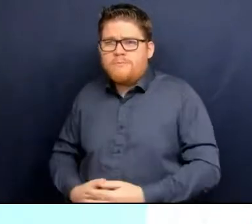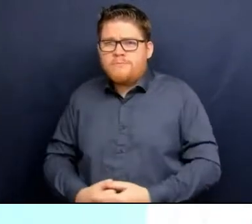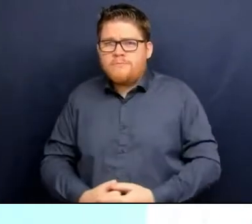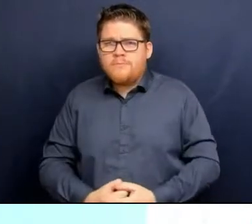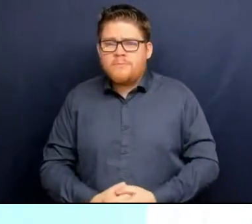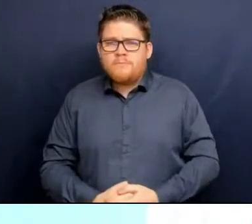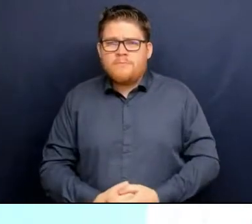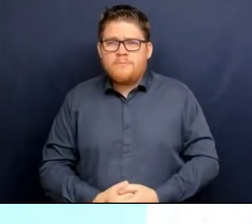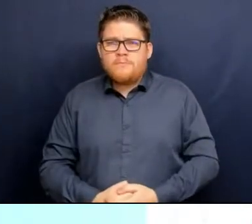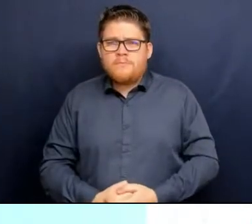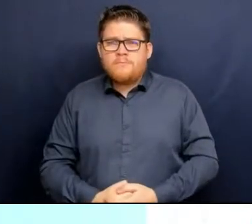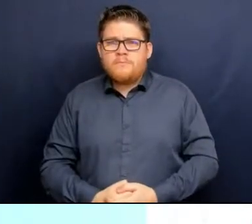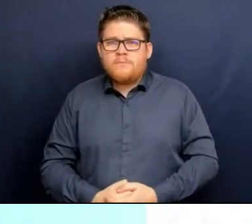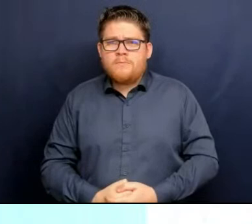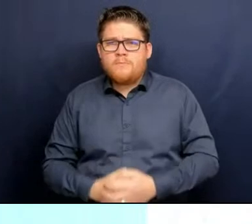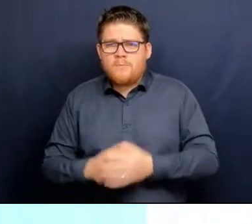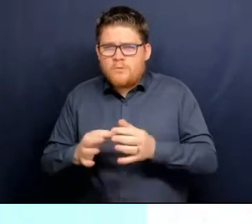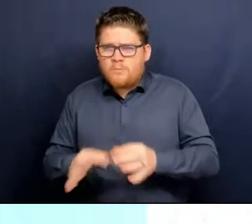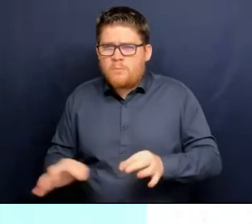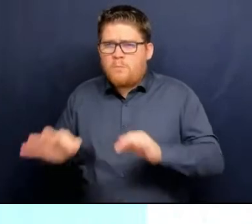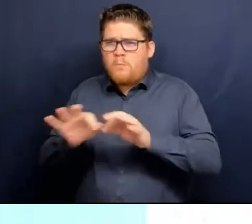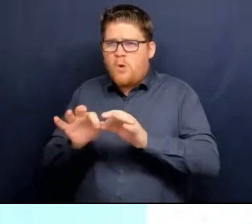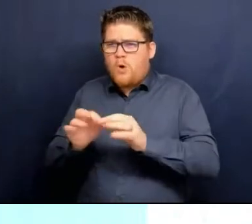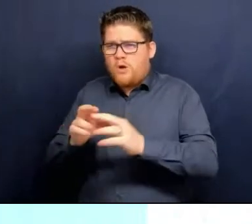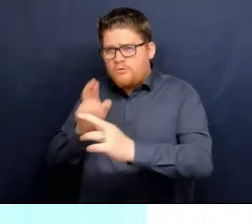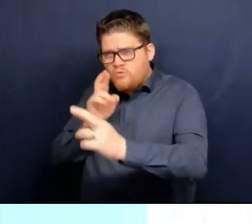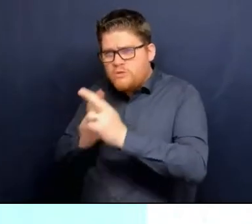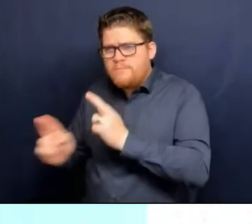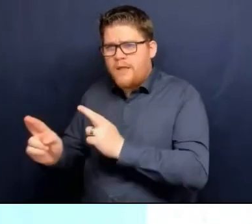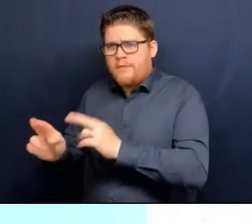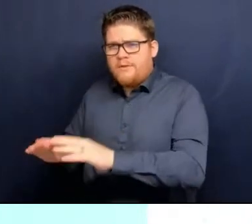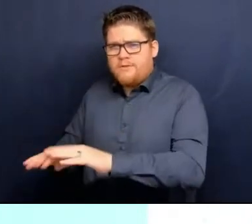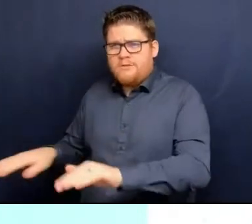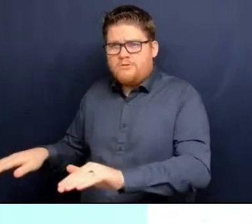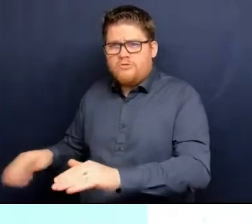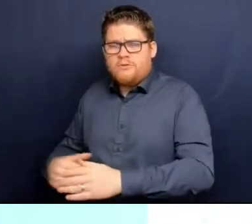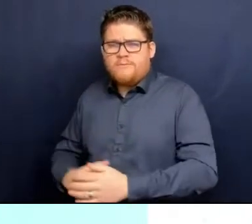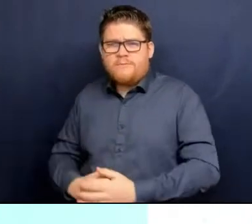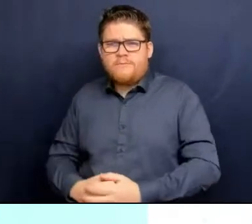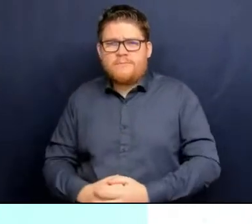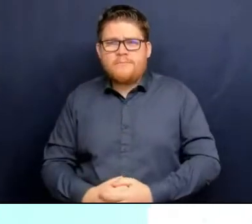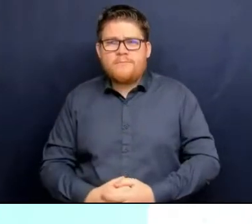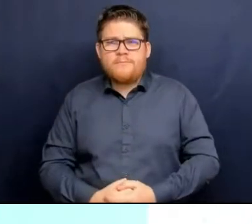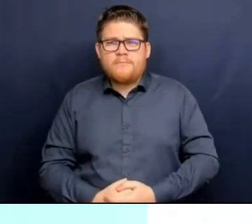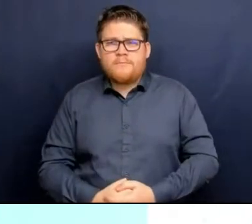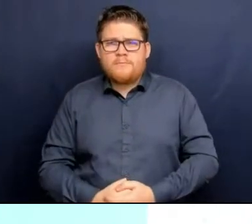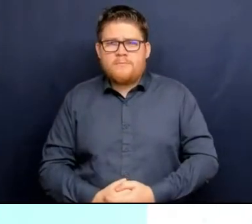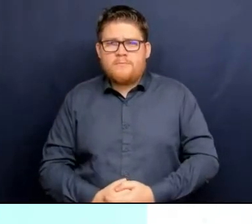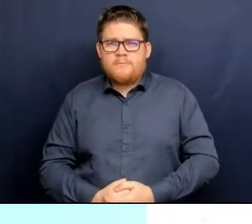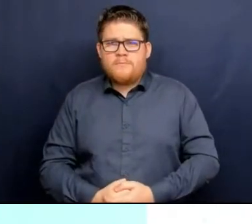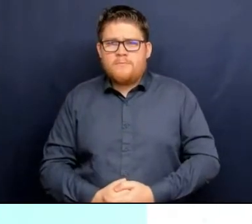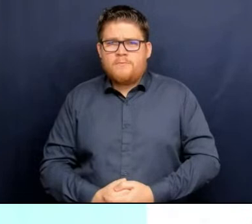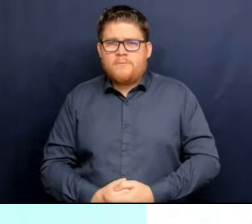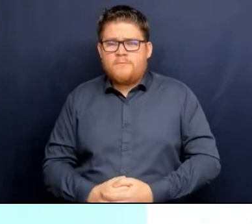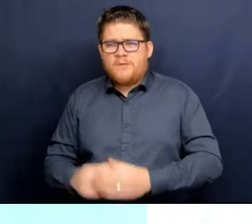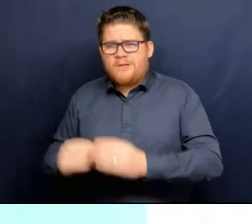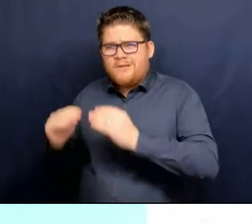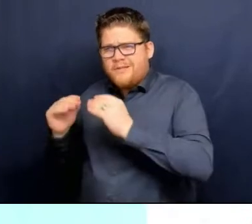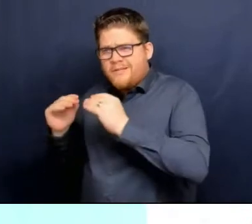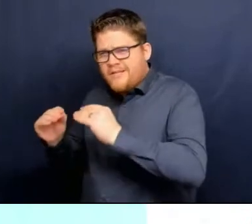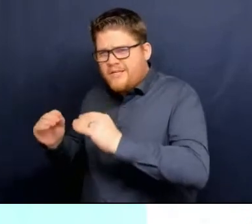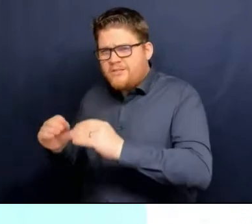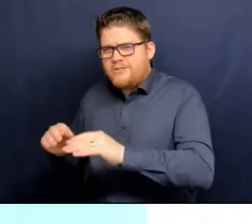We're always taught to speak gratitude and to be thankful for everything that we